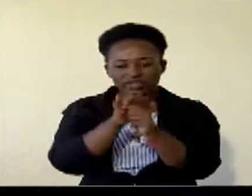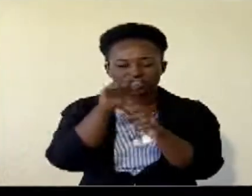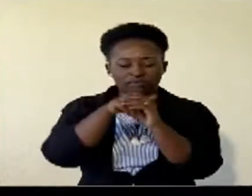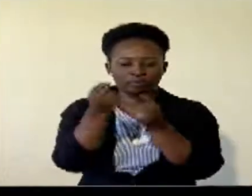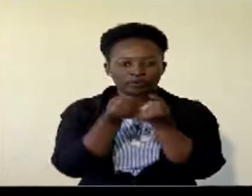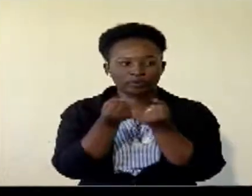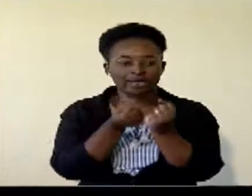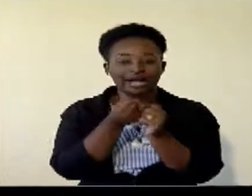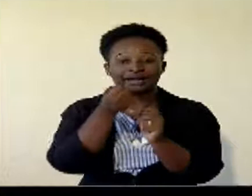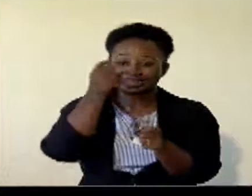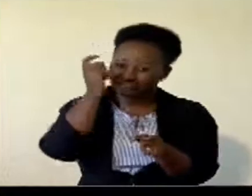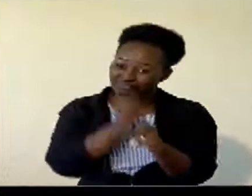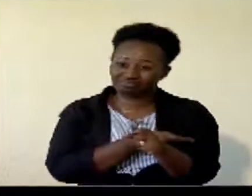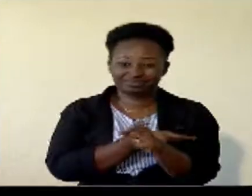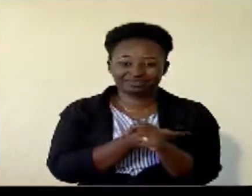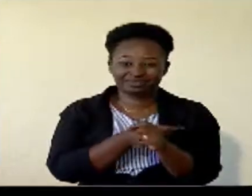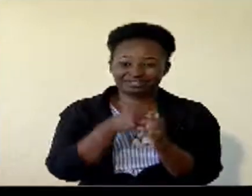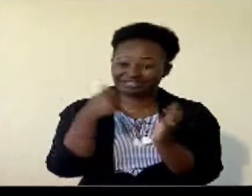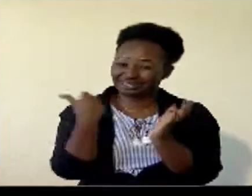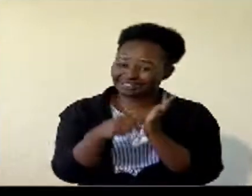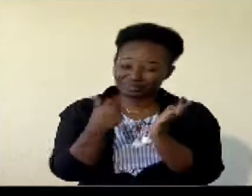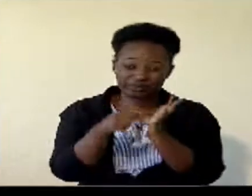is dangerous